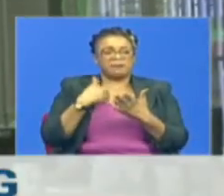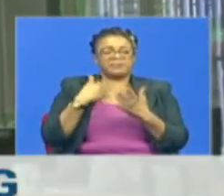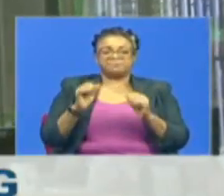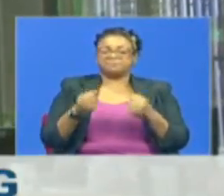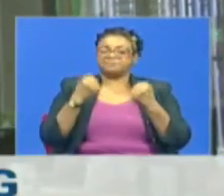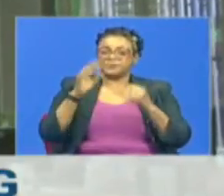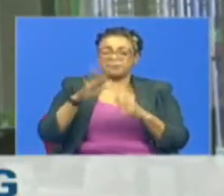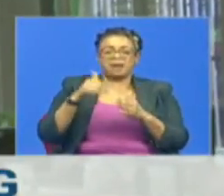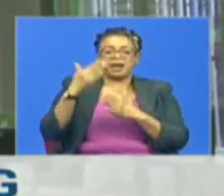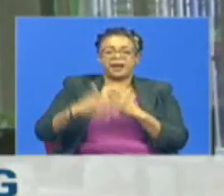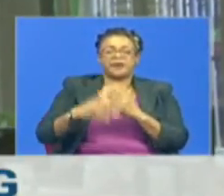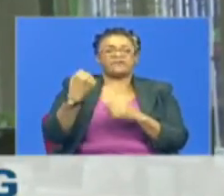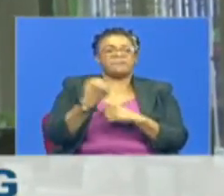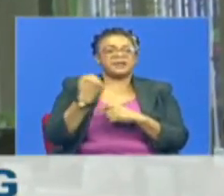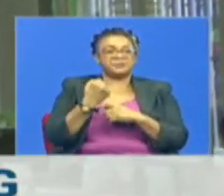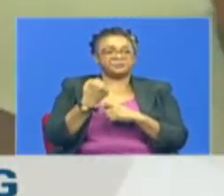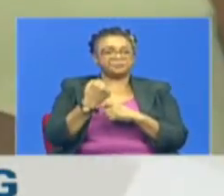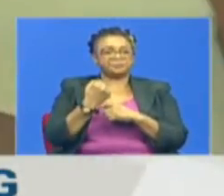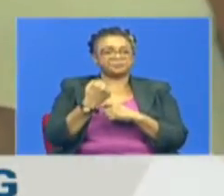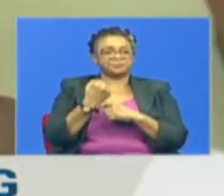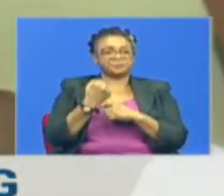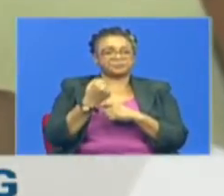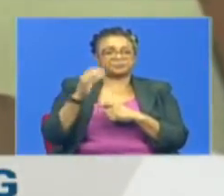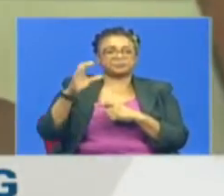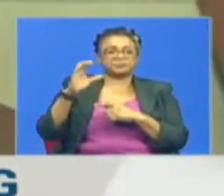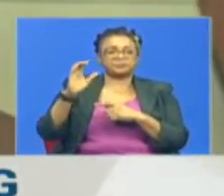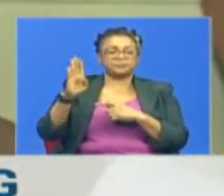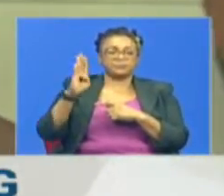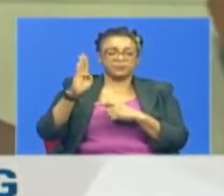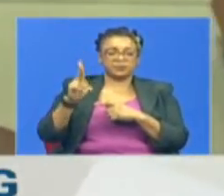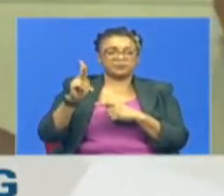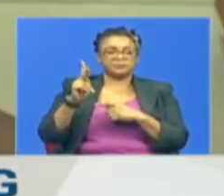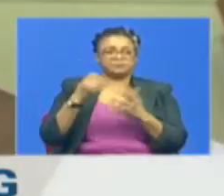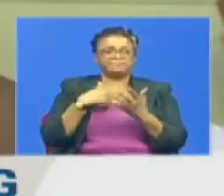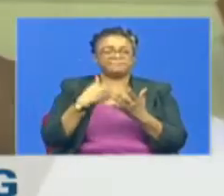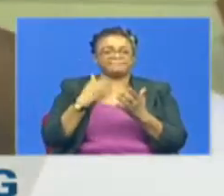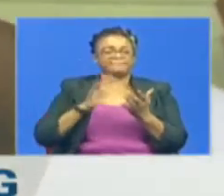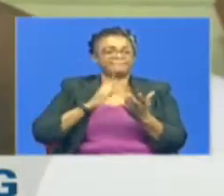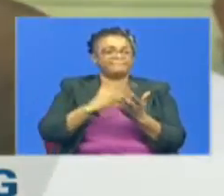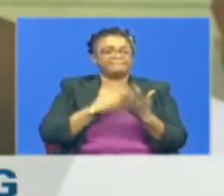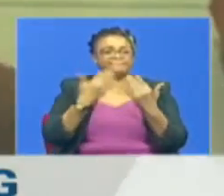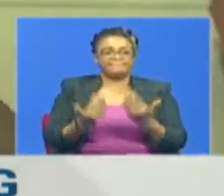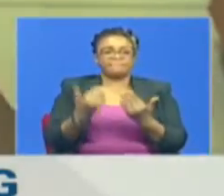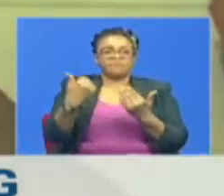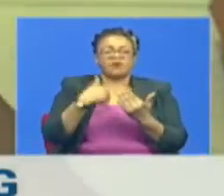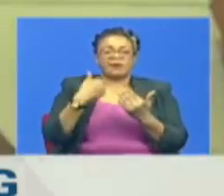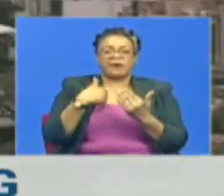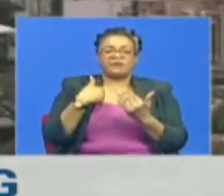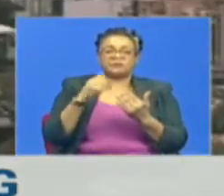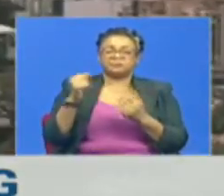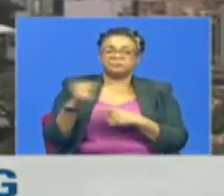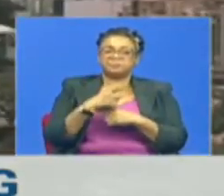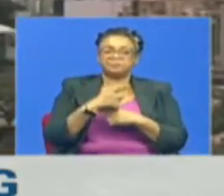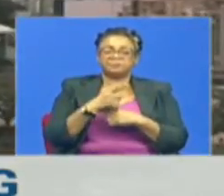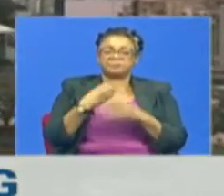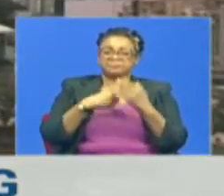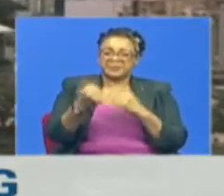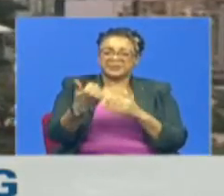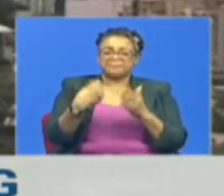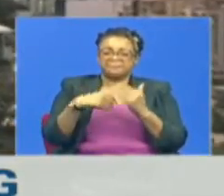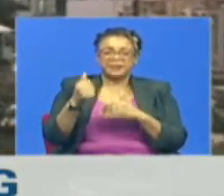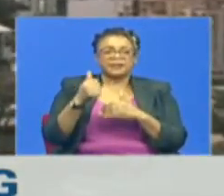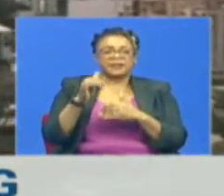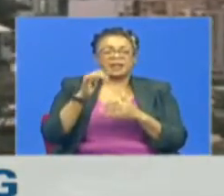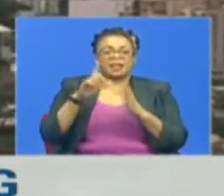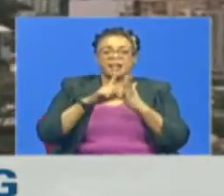the end of May. The Central Bank's Monetary Policy Committee has, for the second consecutive month, retained the benchmark lending